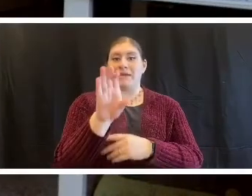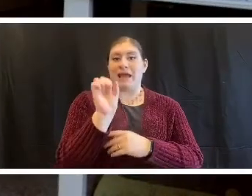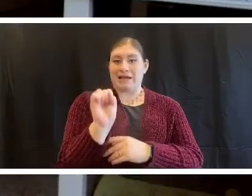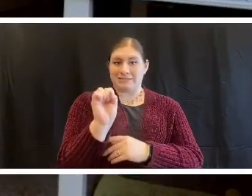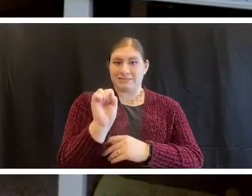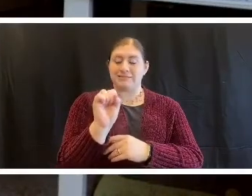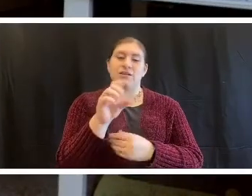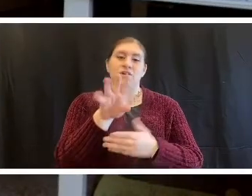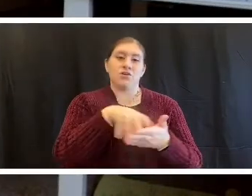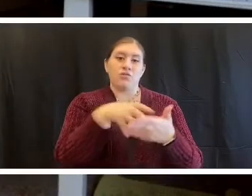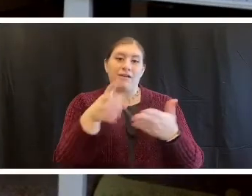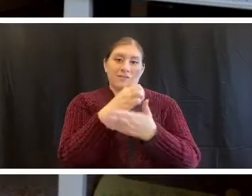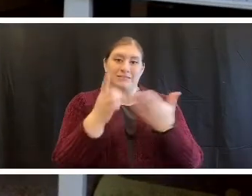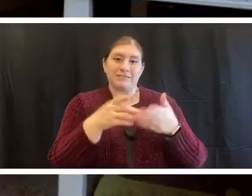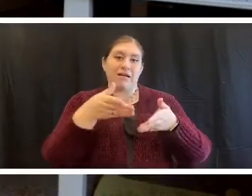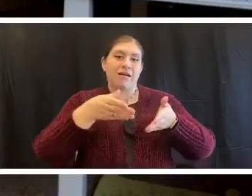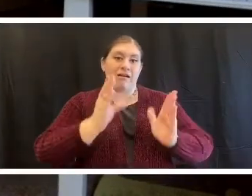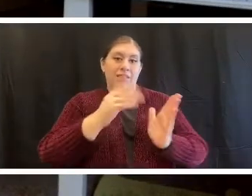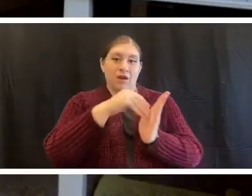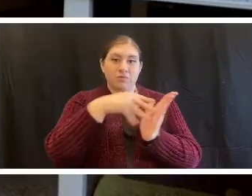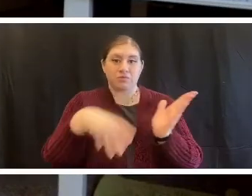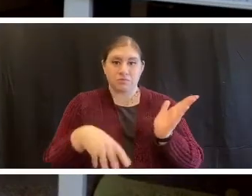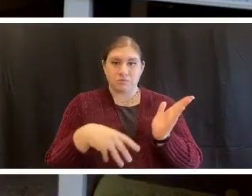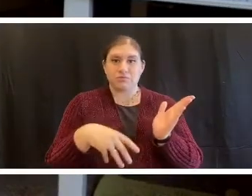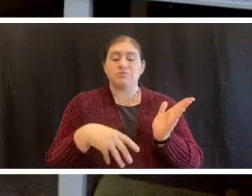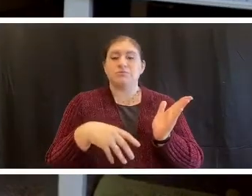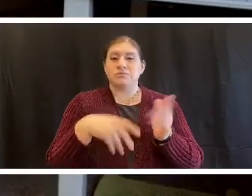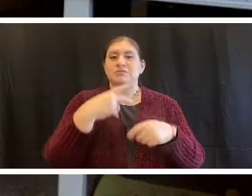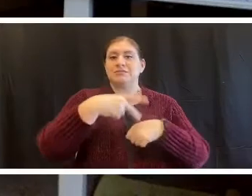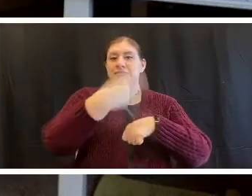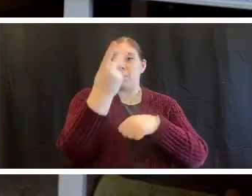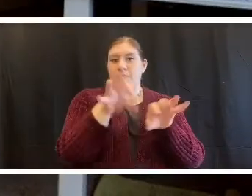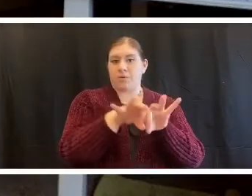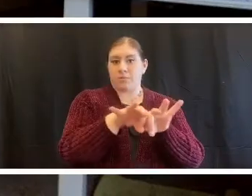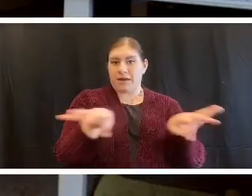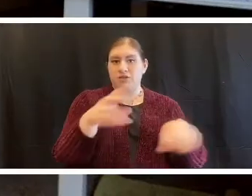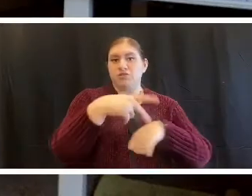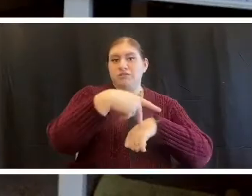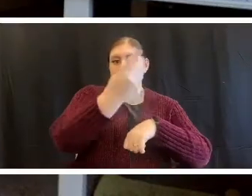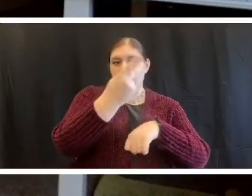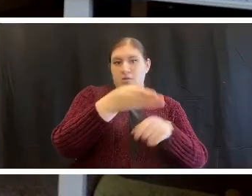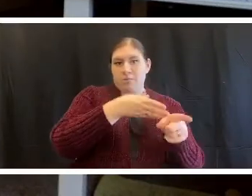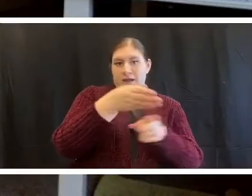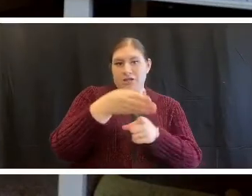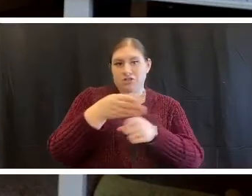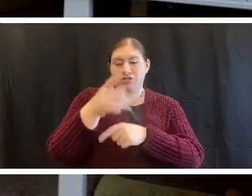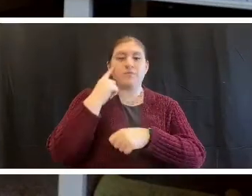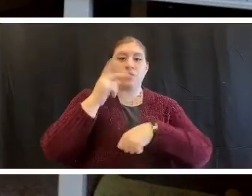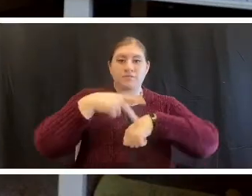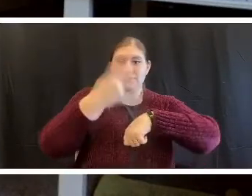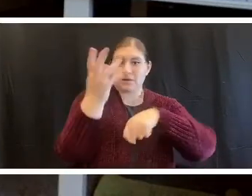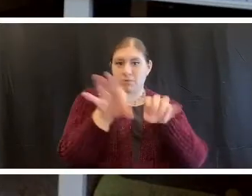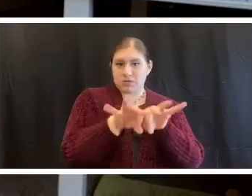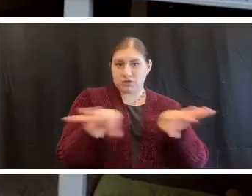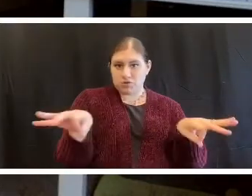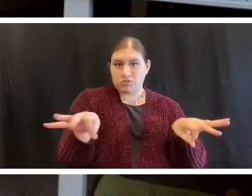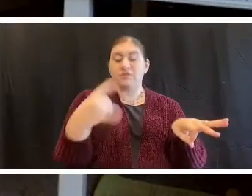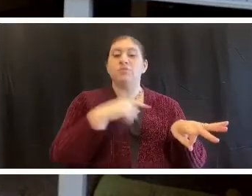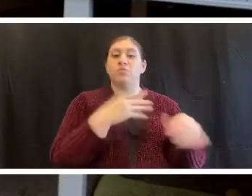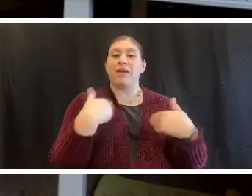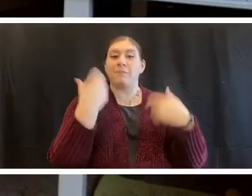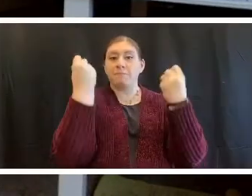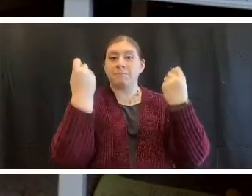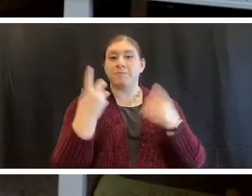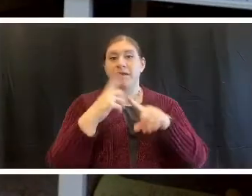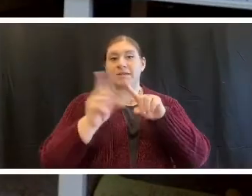graphic design that allows students to double major or double degree. And we have a number